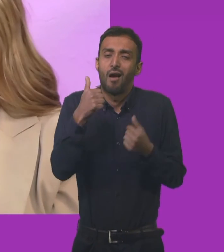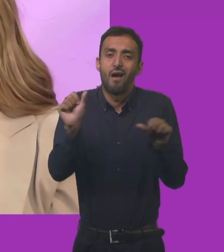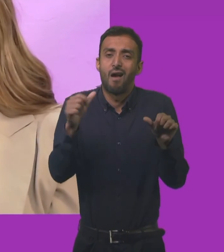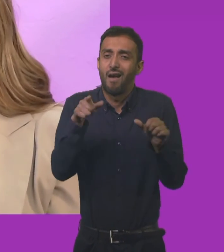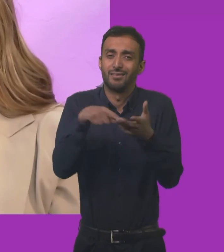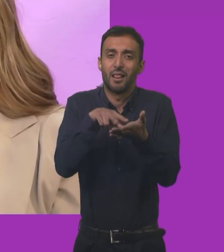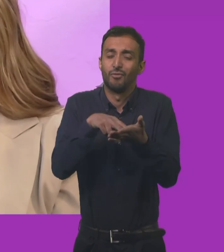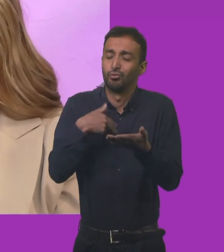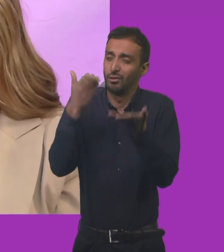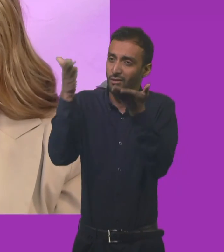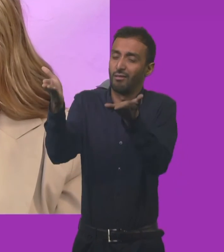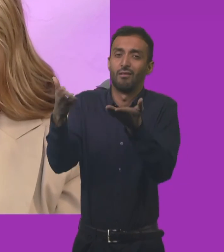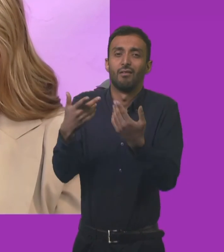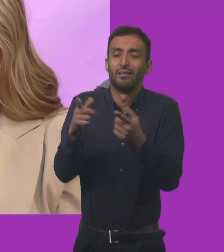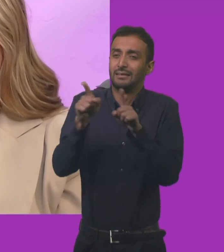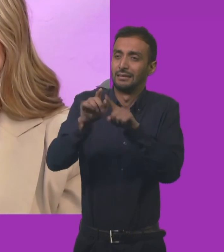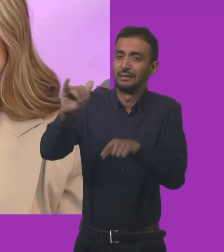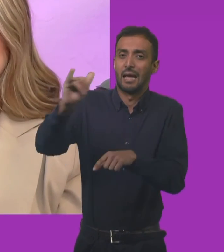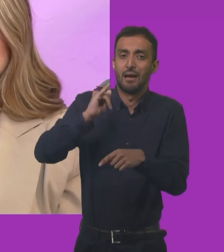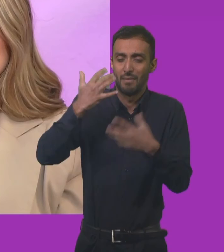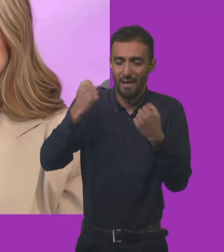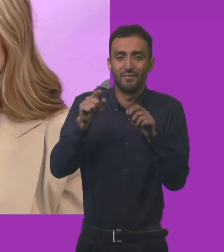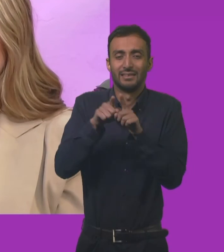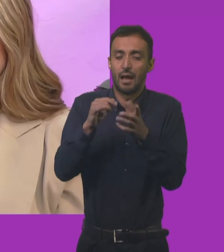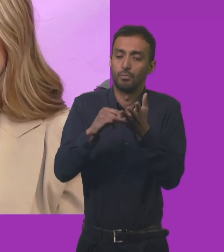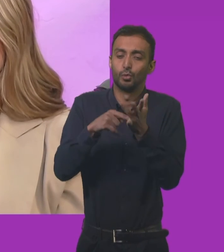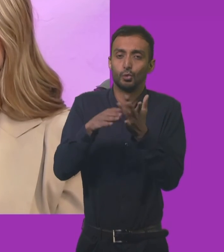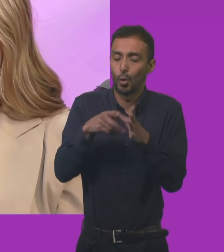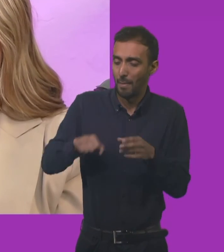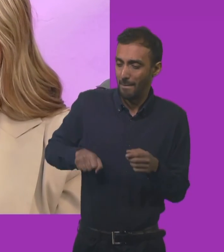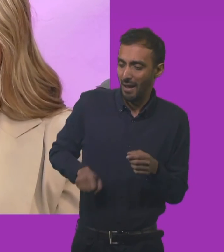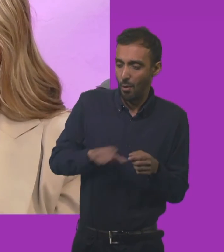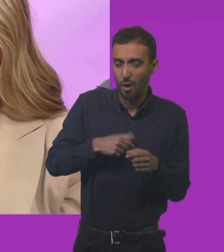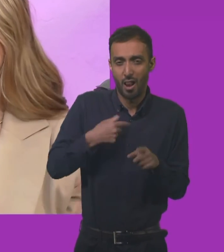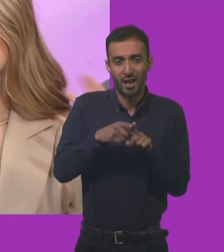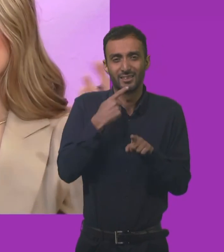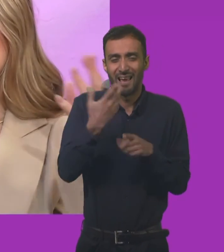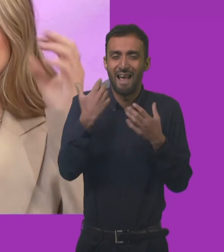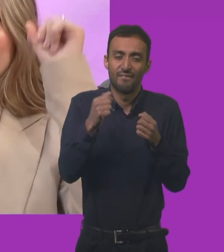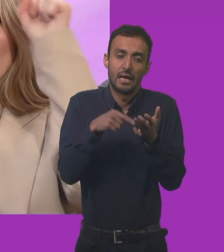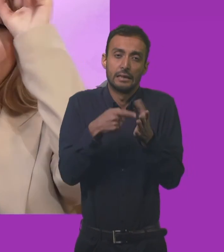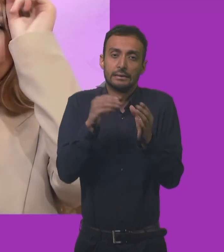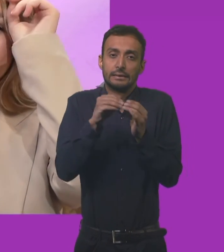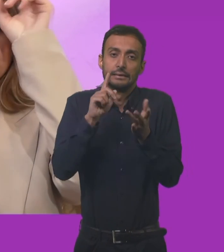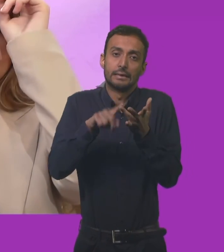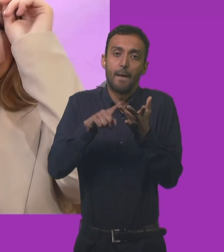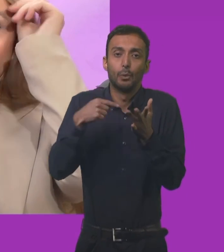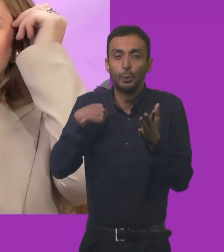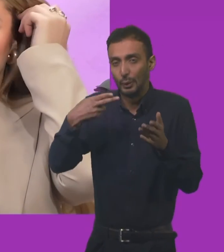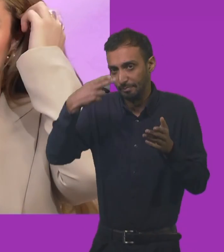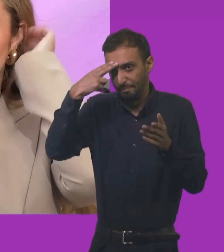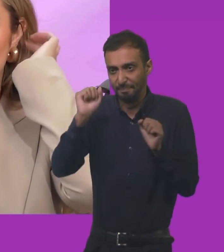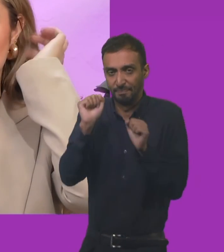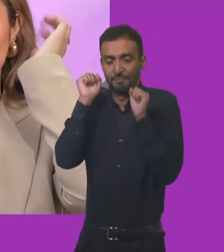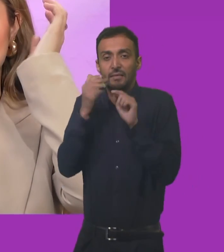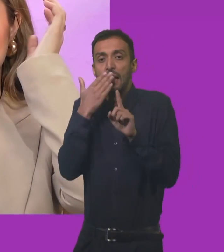like I said, it can be a bit of a taboo, and I think it's super important as well that we do advocate for it, and we do show